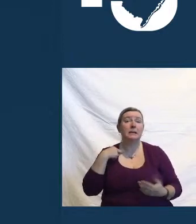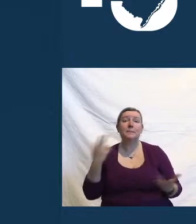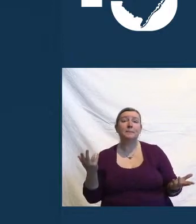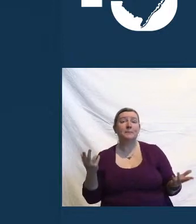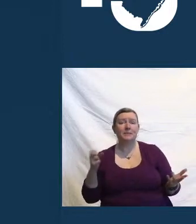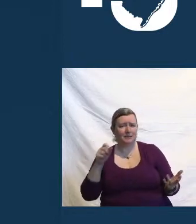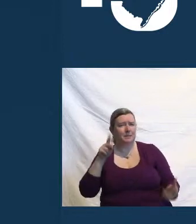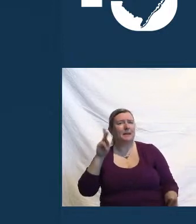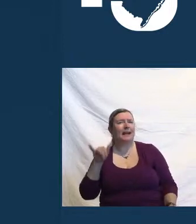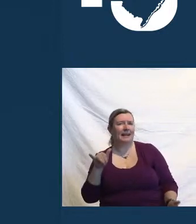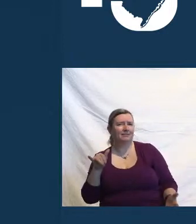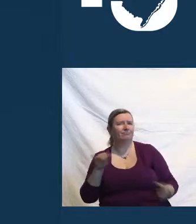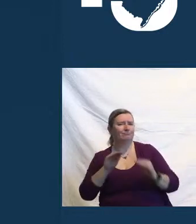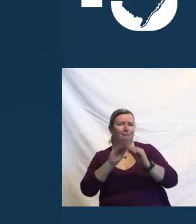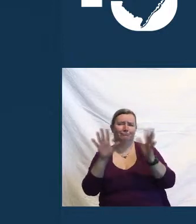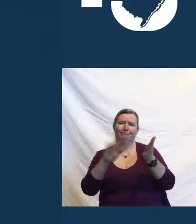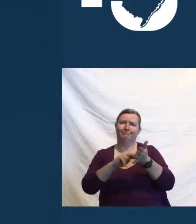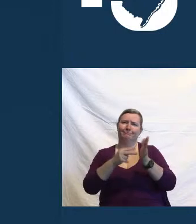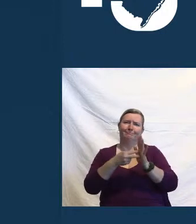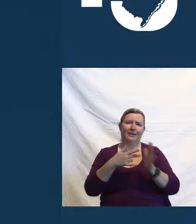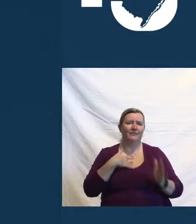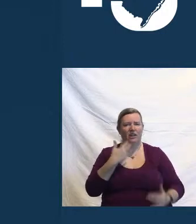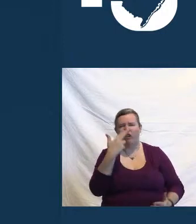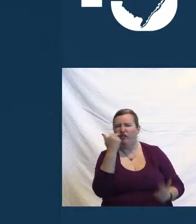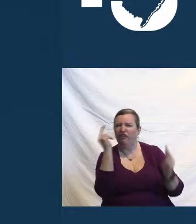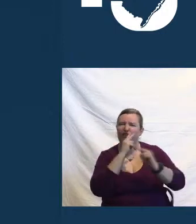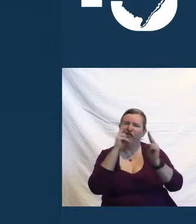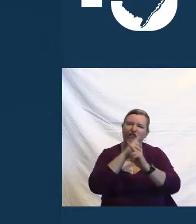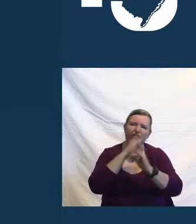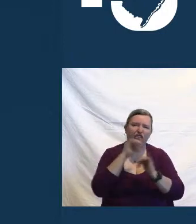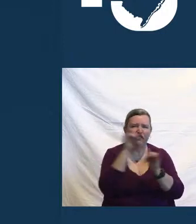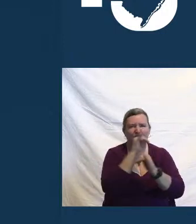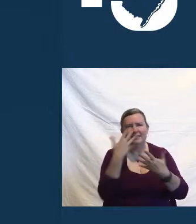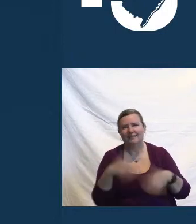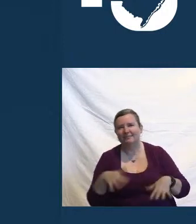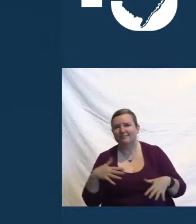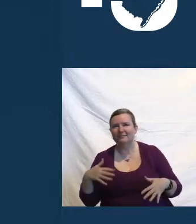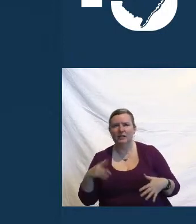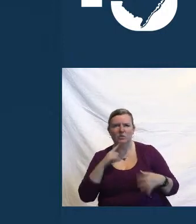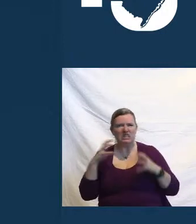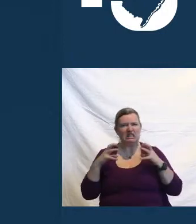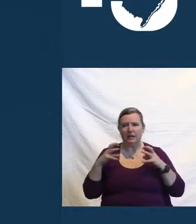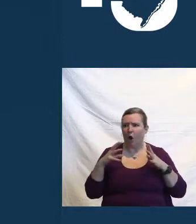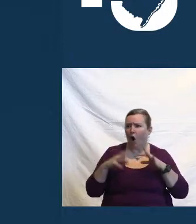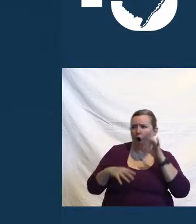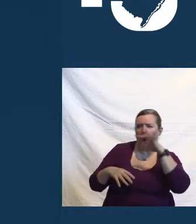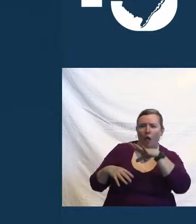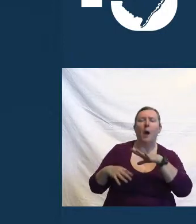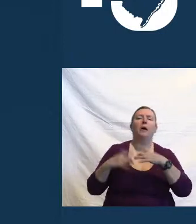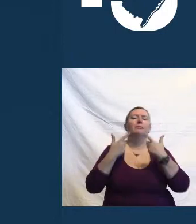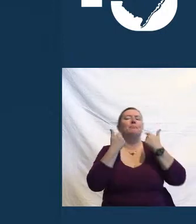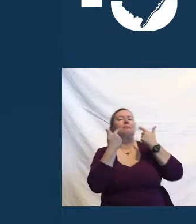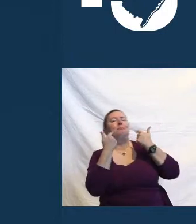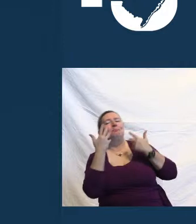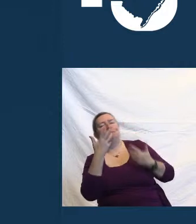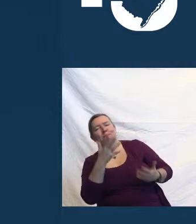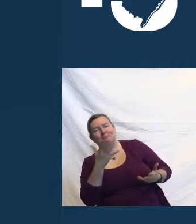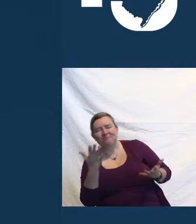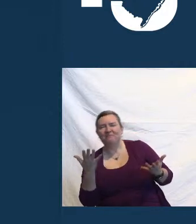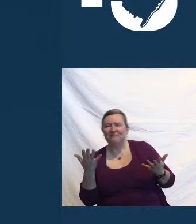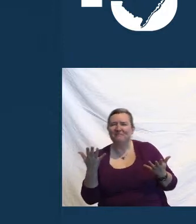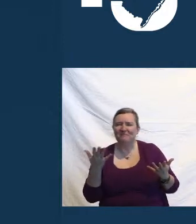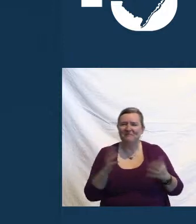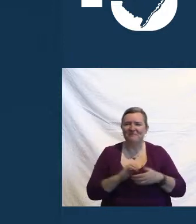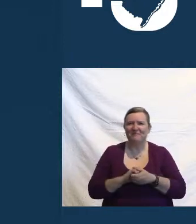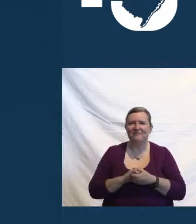blessed with a tremendous sense of humor that could pierce the tension in any situation. In addition to leaving his